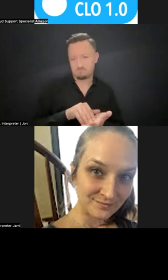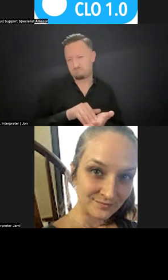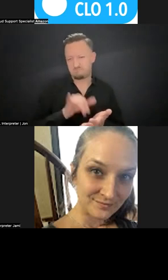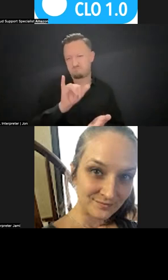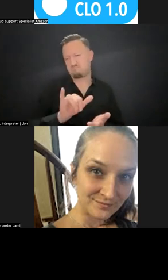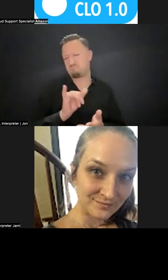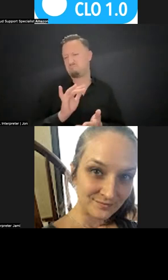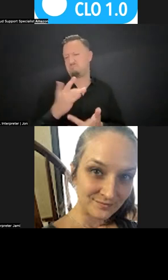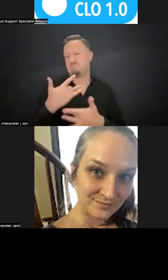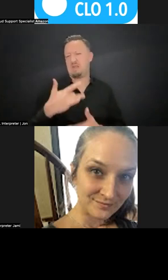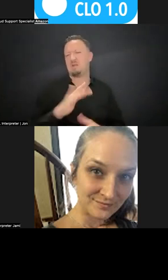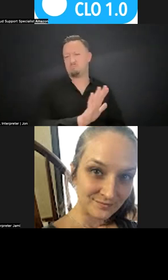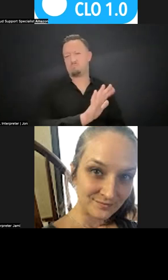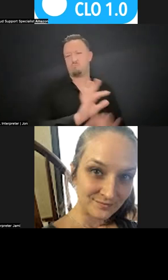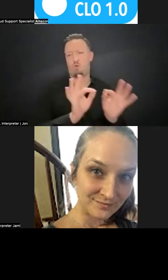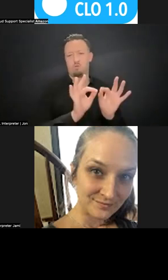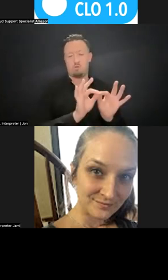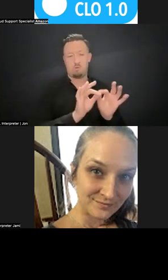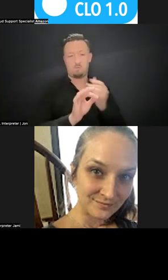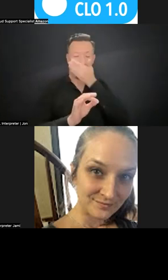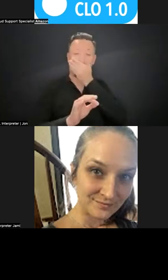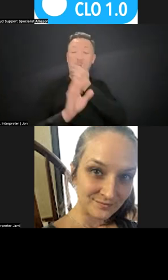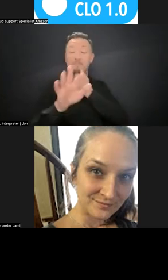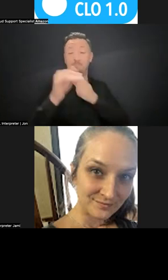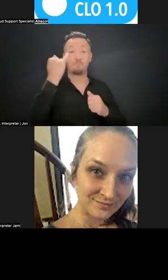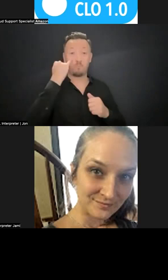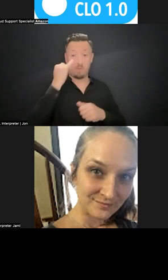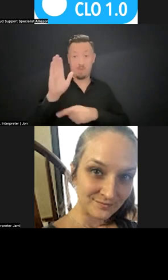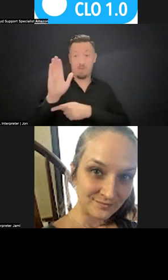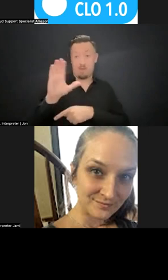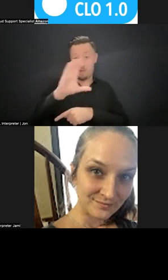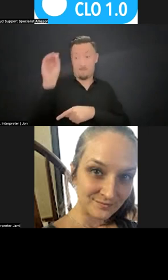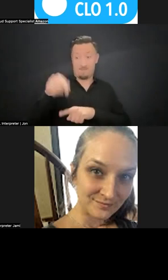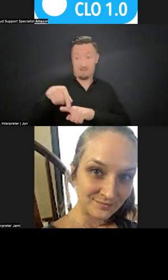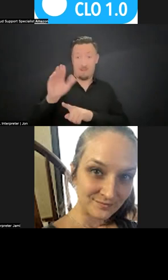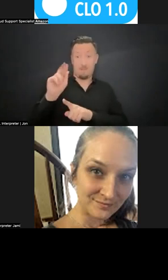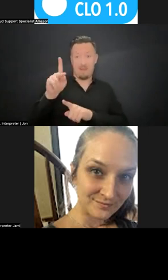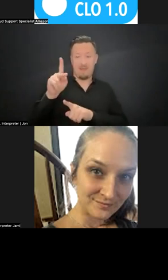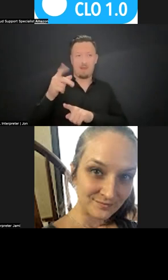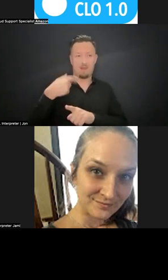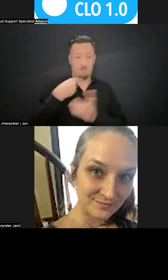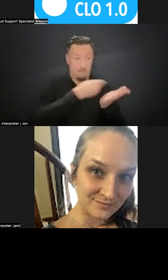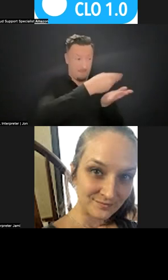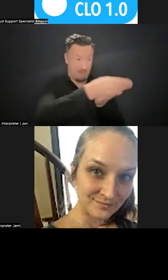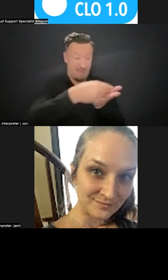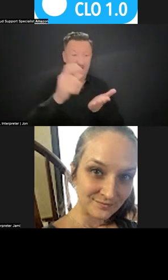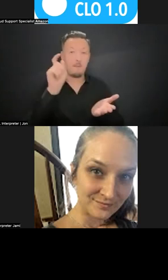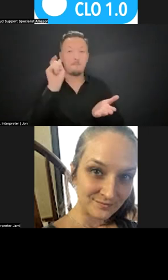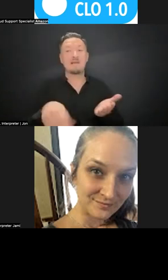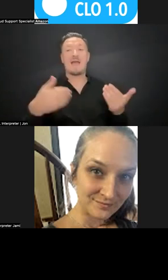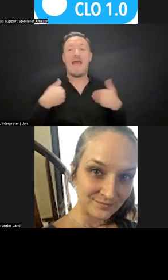right? So let's say this company needed 50 of them. That's a significant